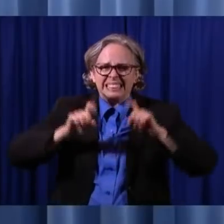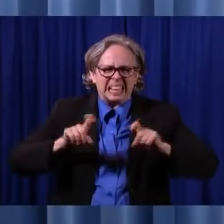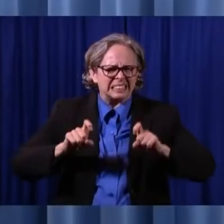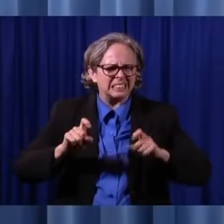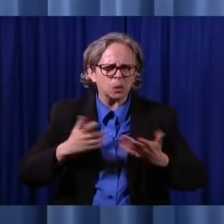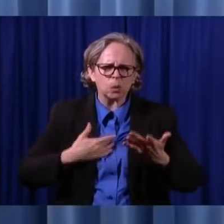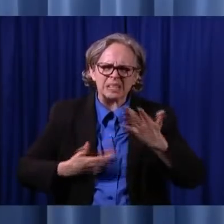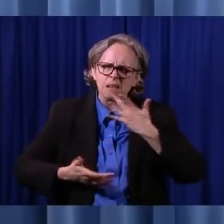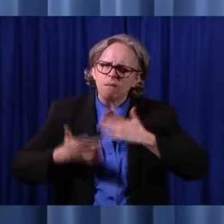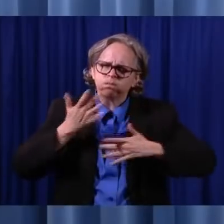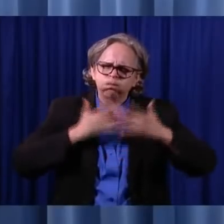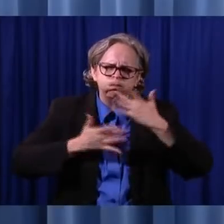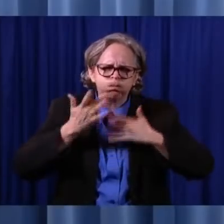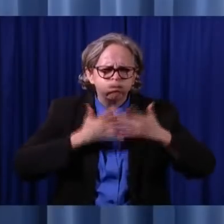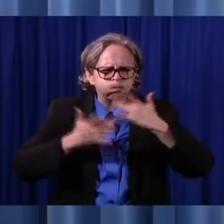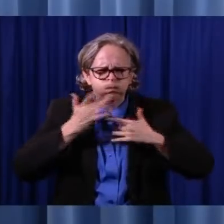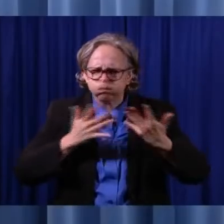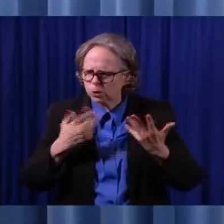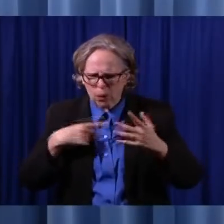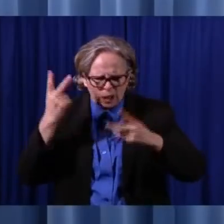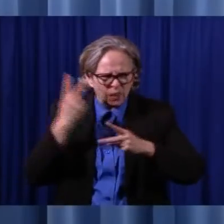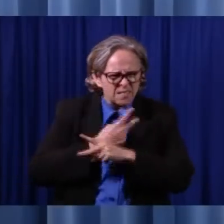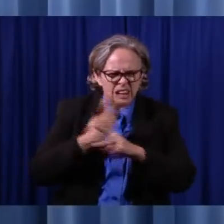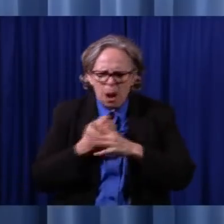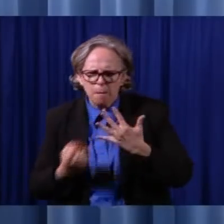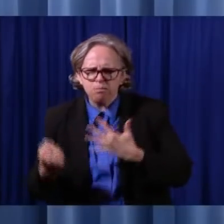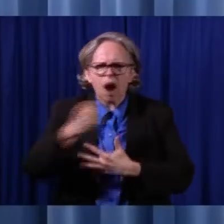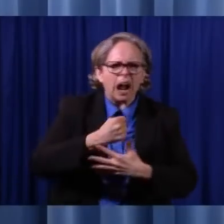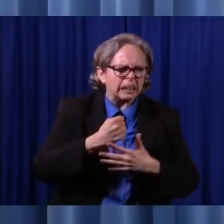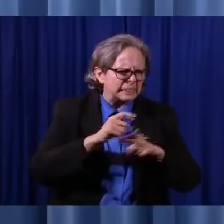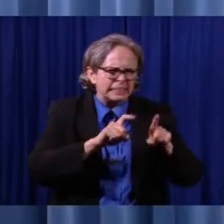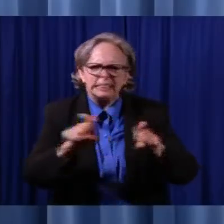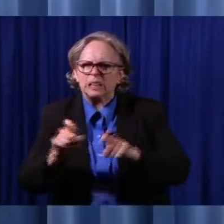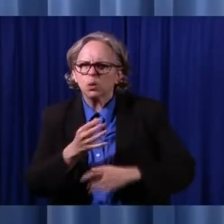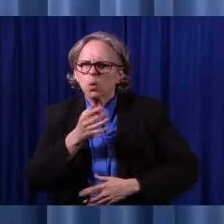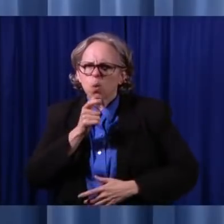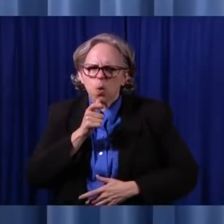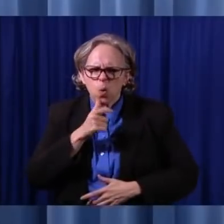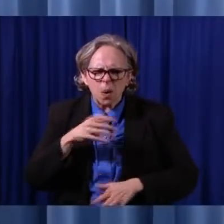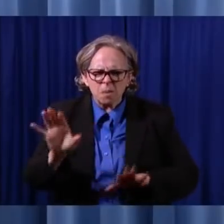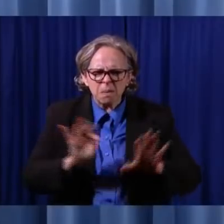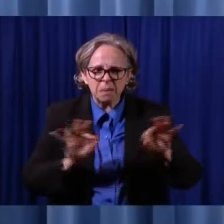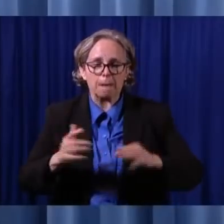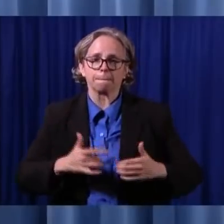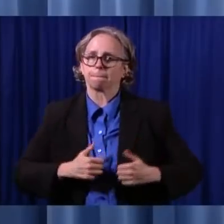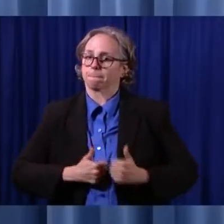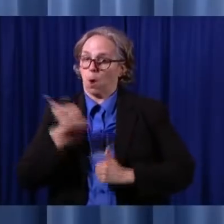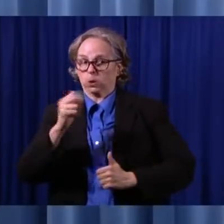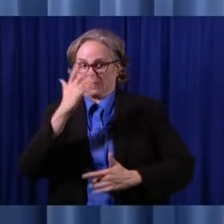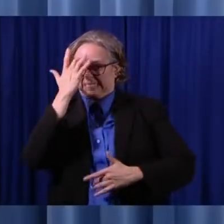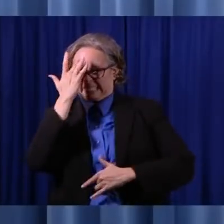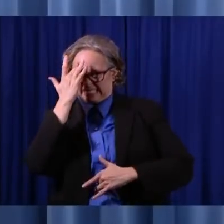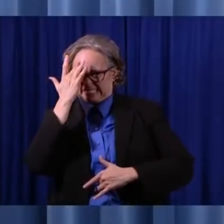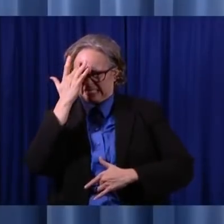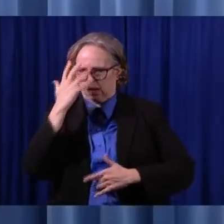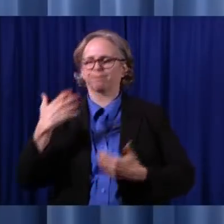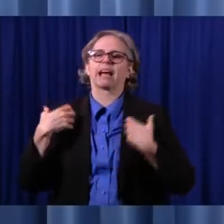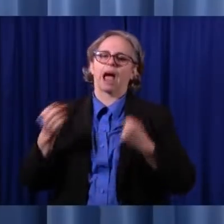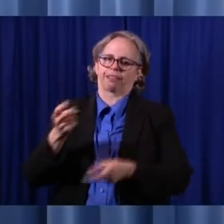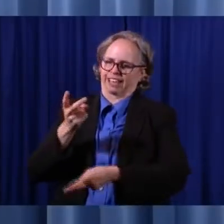and their caregivers and first responders were able to receive tests. We progressed about who can be